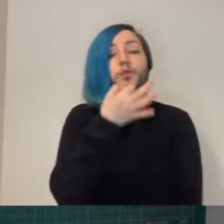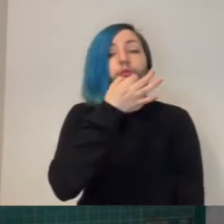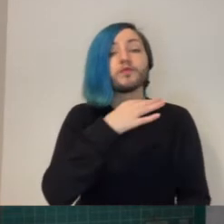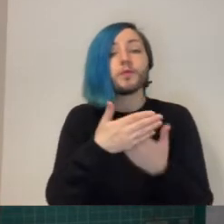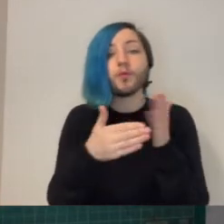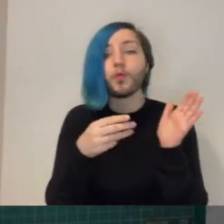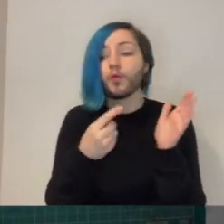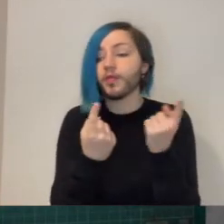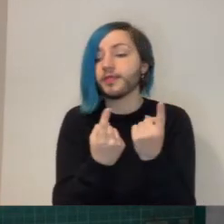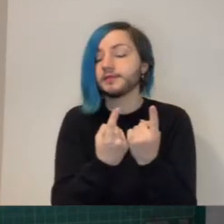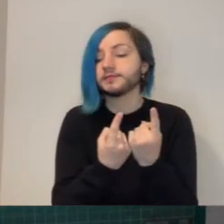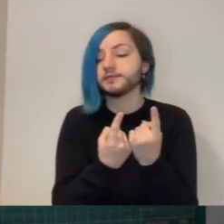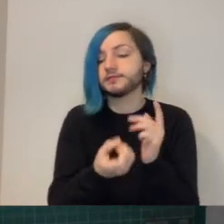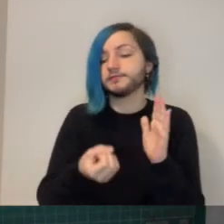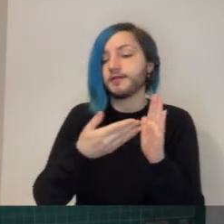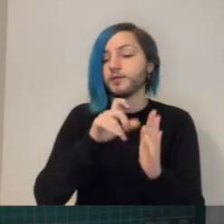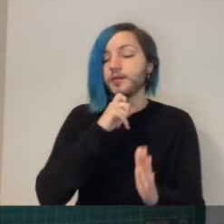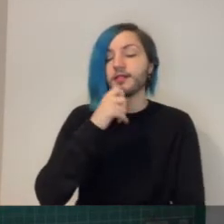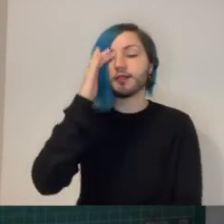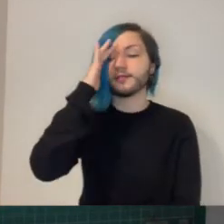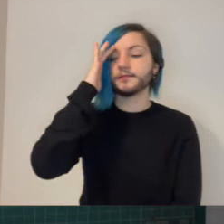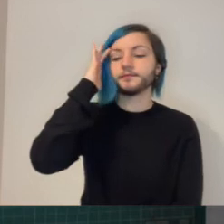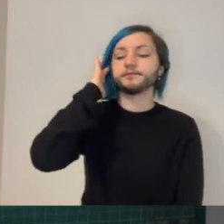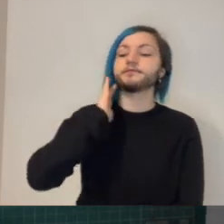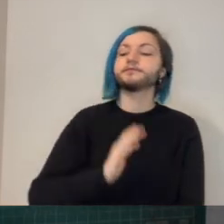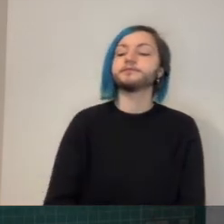And we'll just do a few more things. Yes.